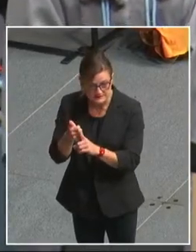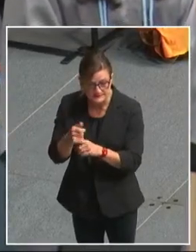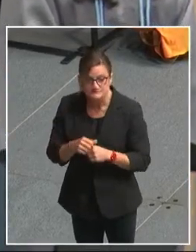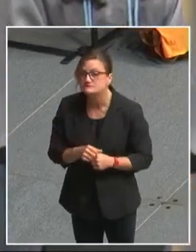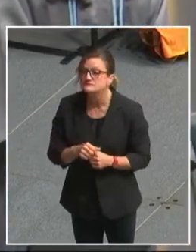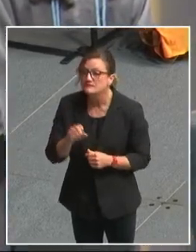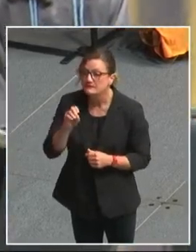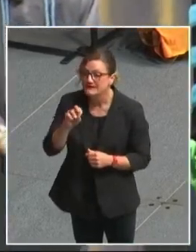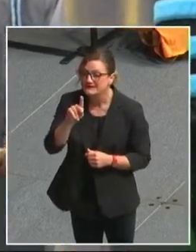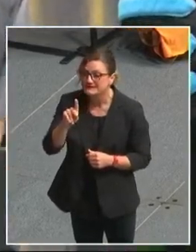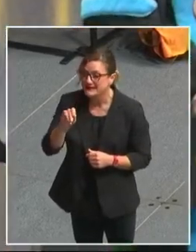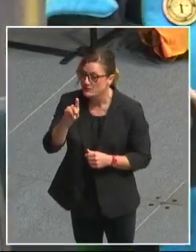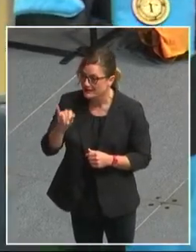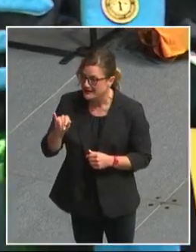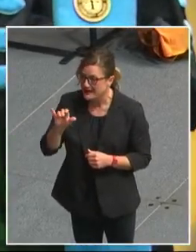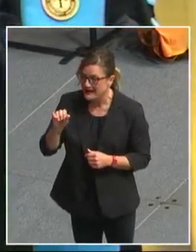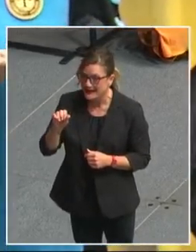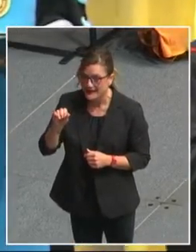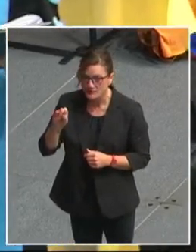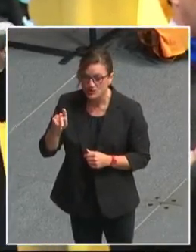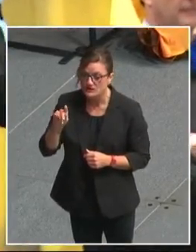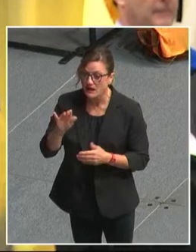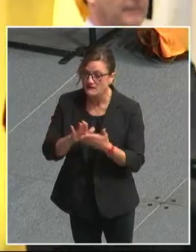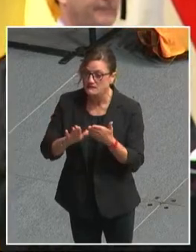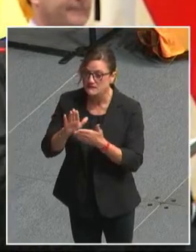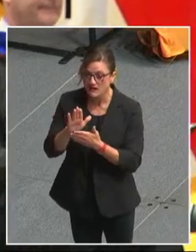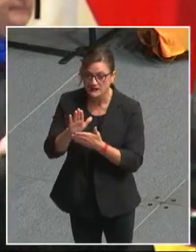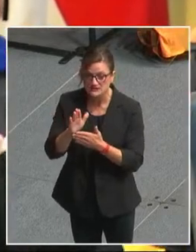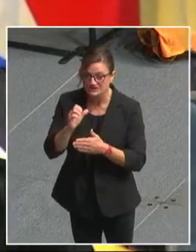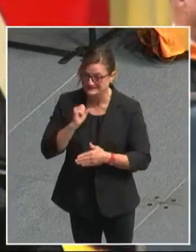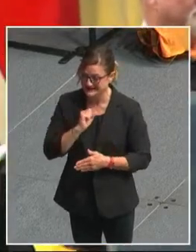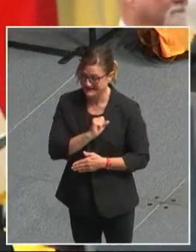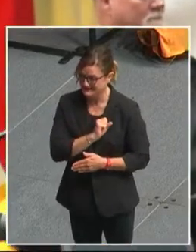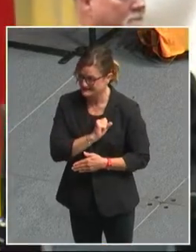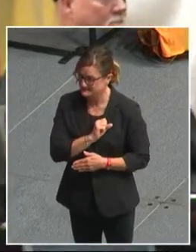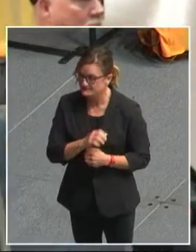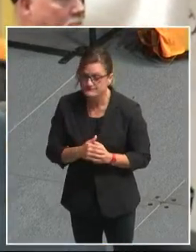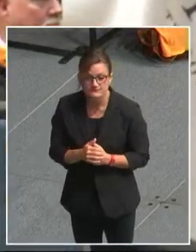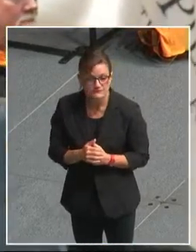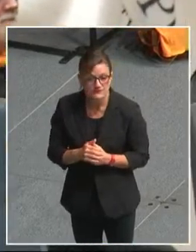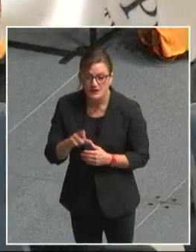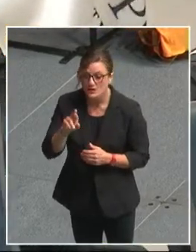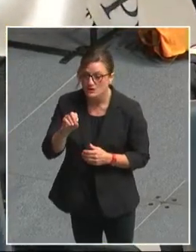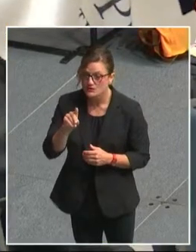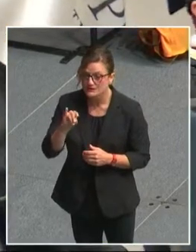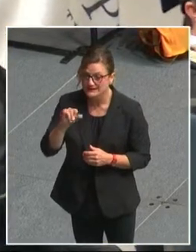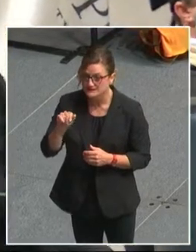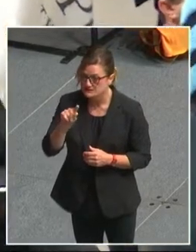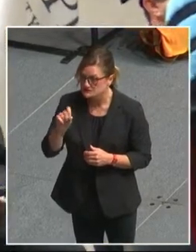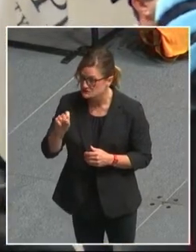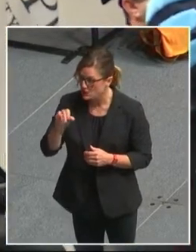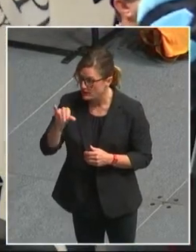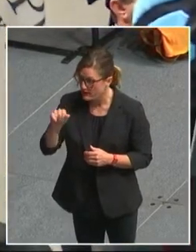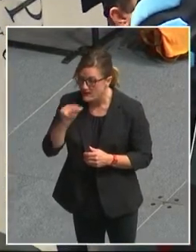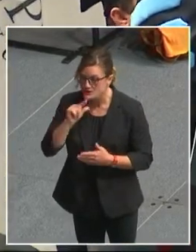Ms. Kimberly Amory, college senate. Ms. Radija Sawyer,